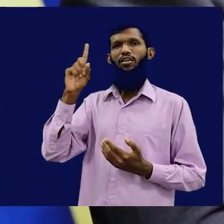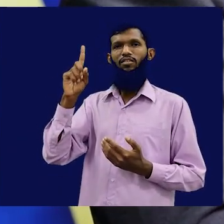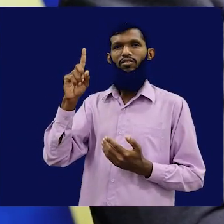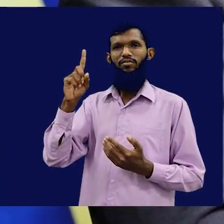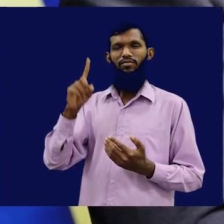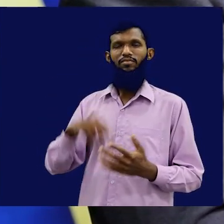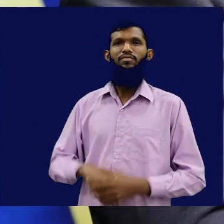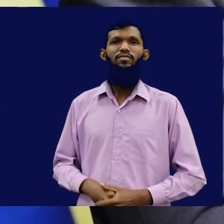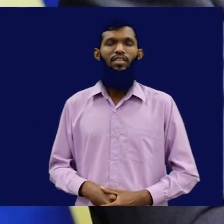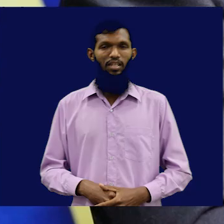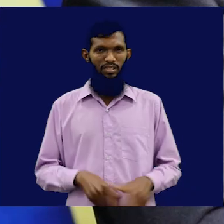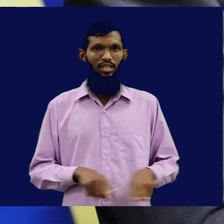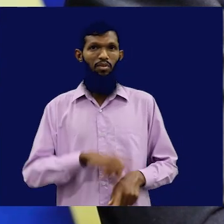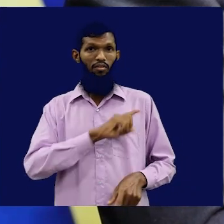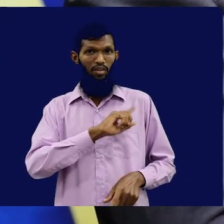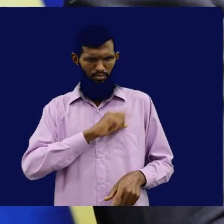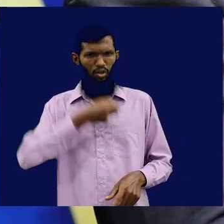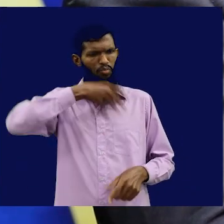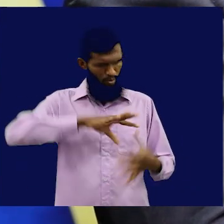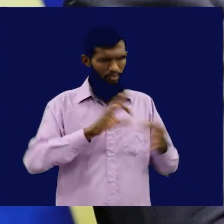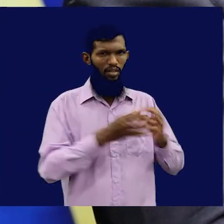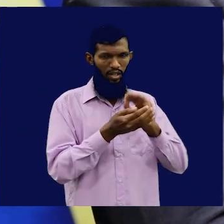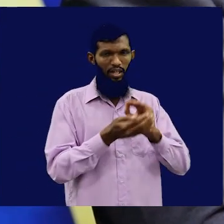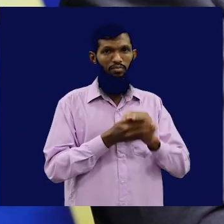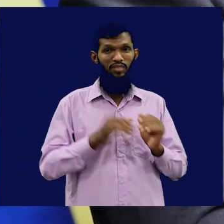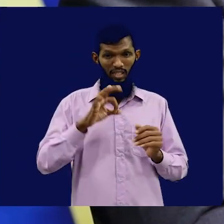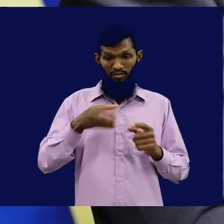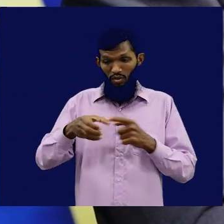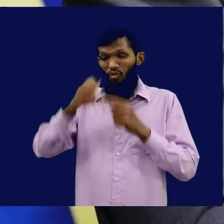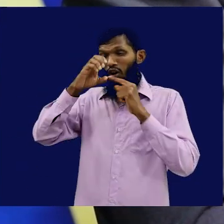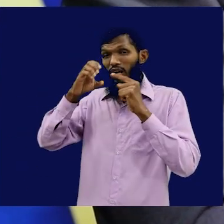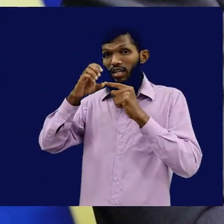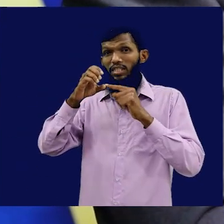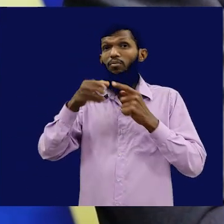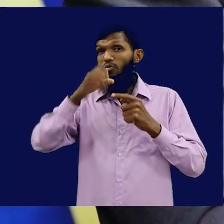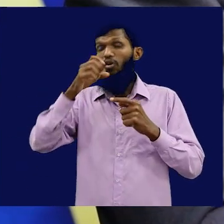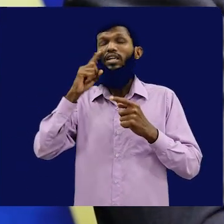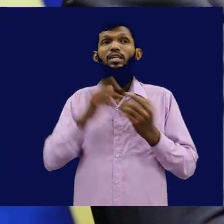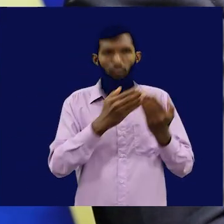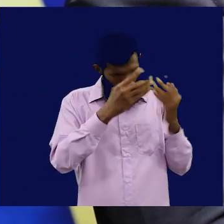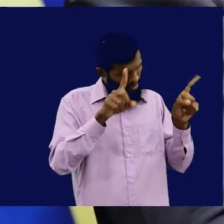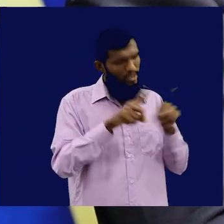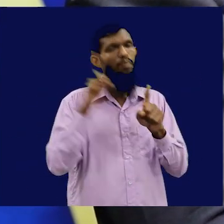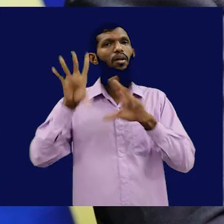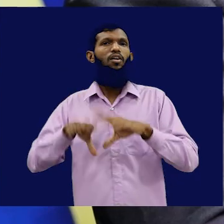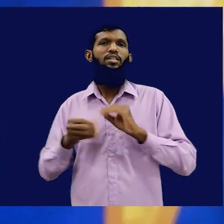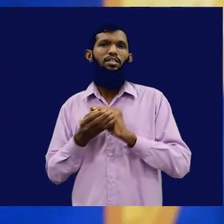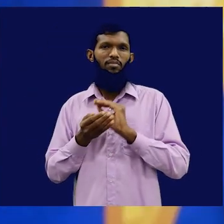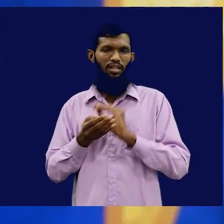dua when he drinks, as the Prophet sallallahu alaihi wasallam has said, the water of Zamzam is for whatever it is drunk